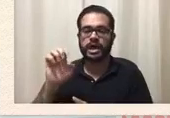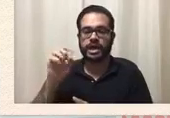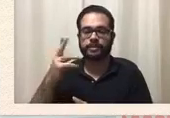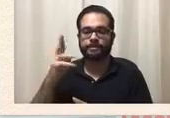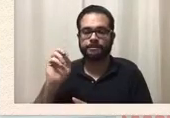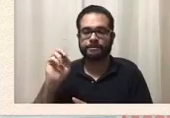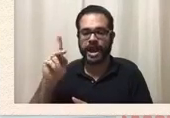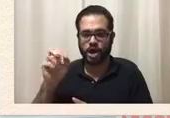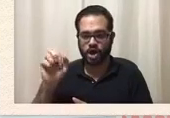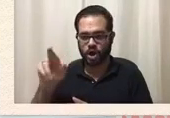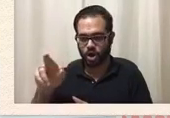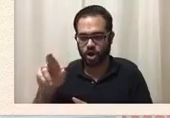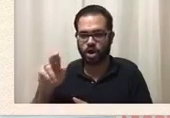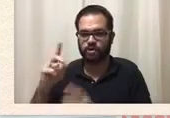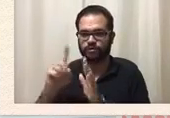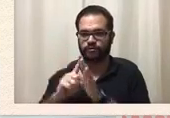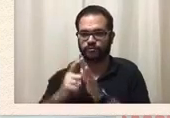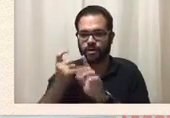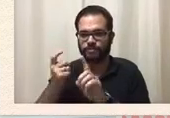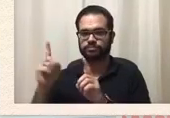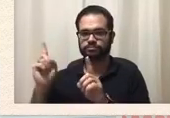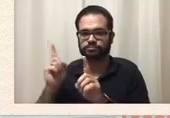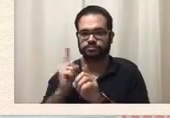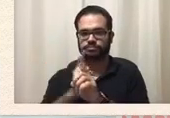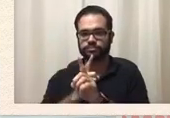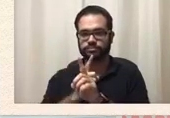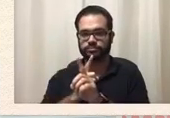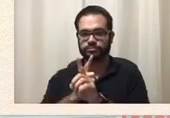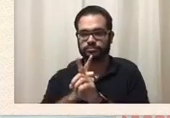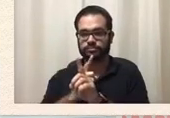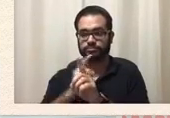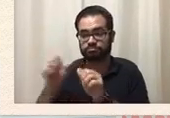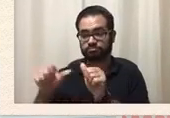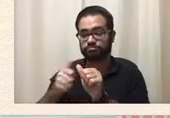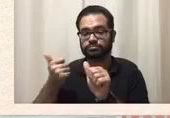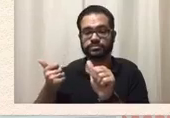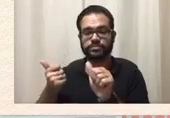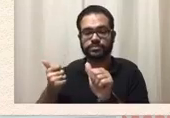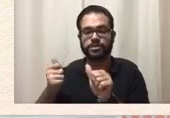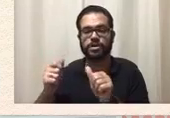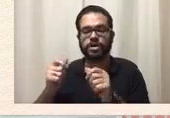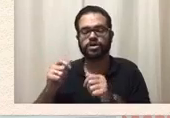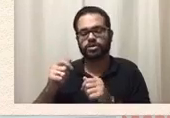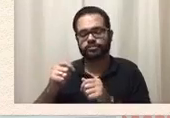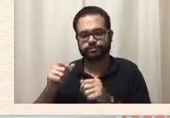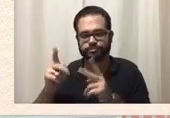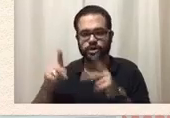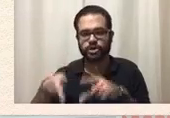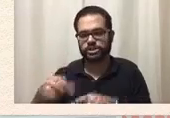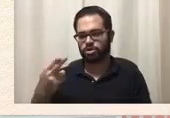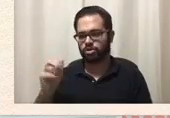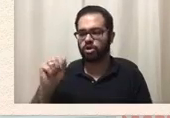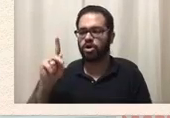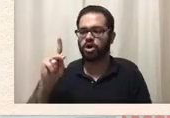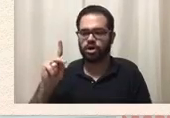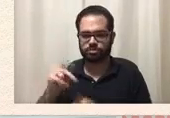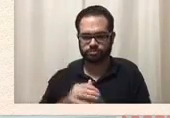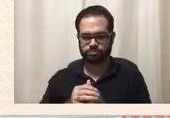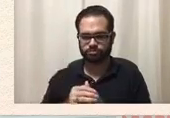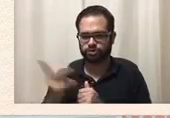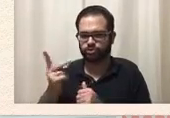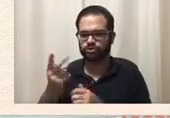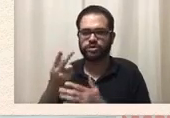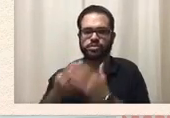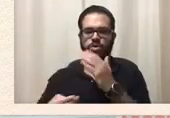him was Hawk, the other offensive tackle. They were the co-captains of the football